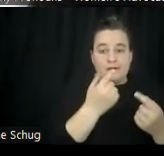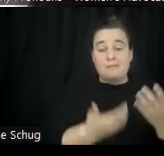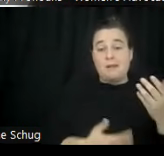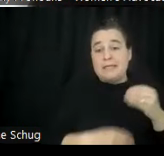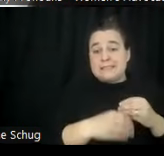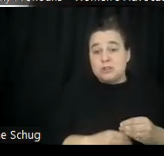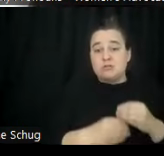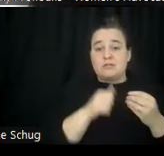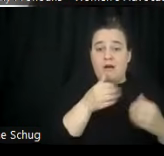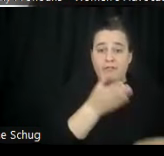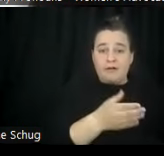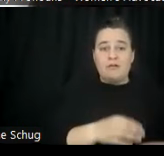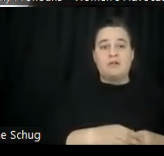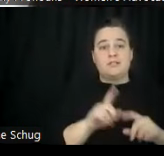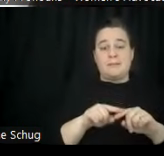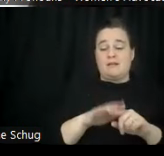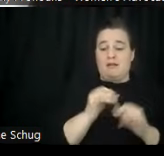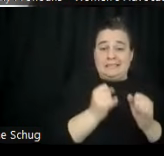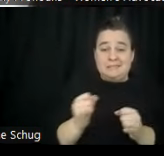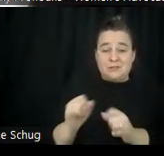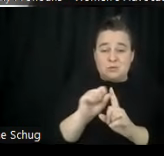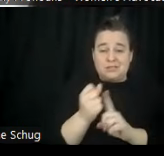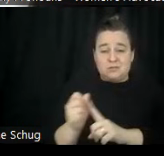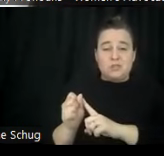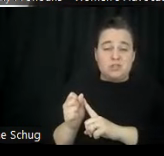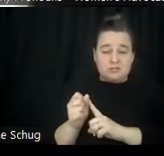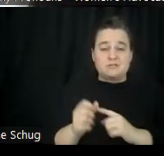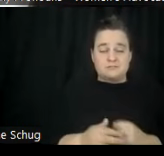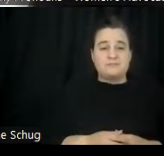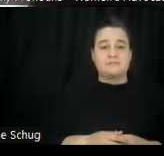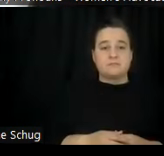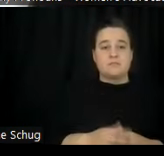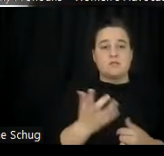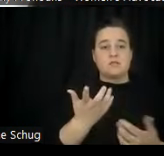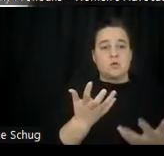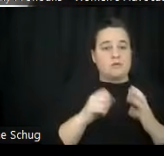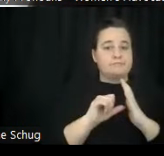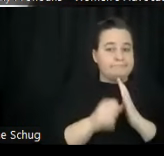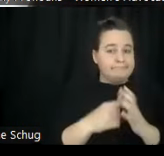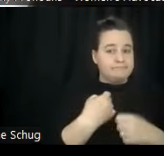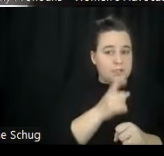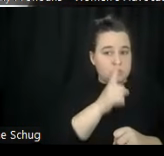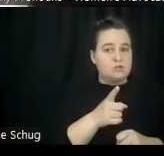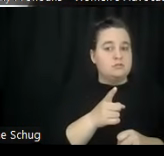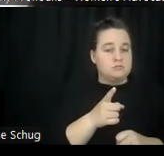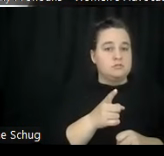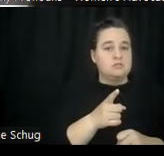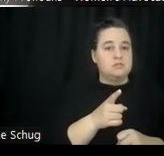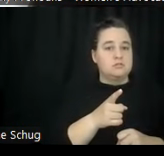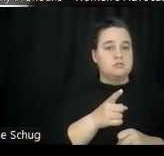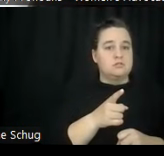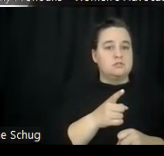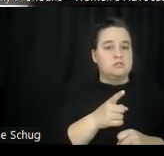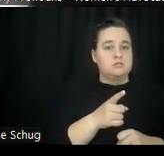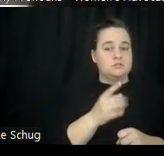factors depending on that person's specific situation and circumstances. So I wanted to make sure that that isn't named.